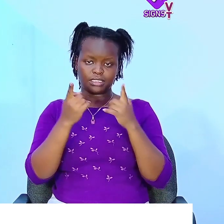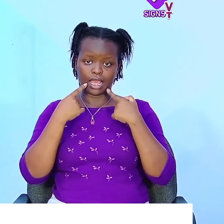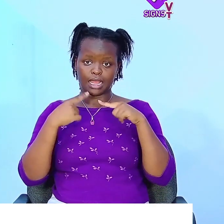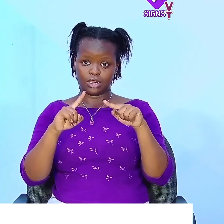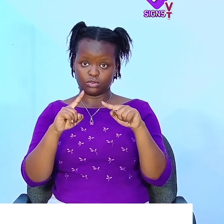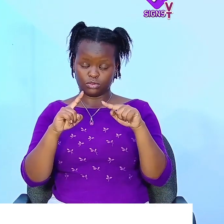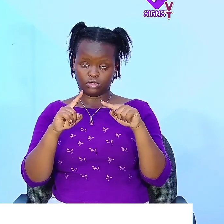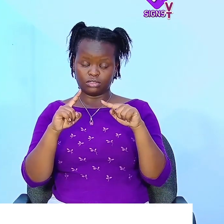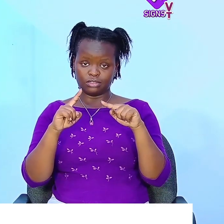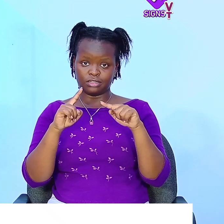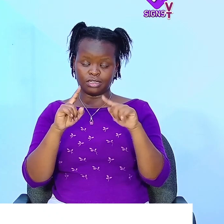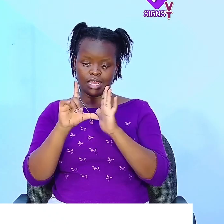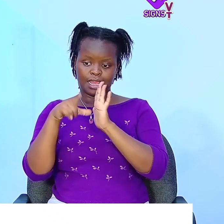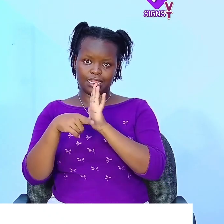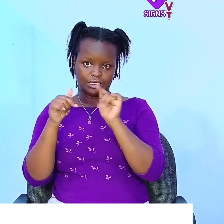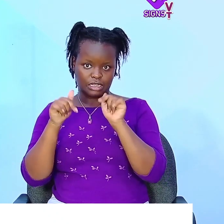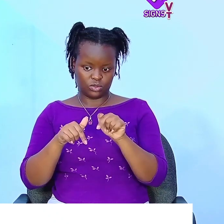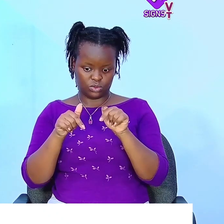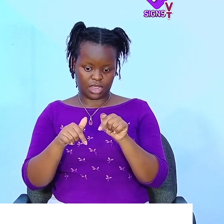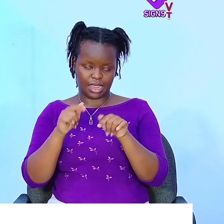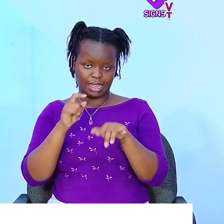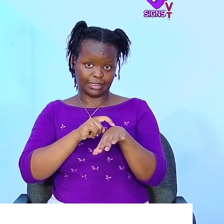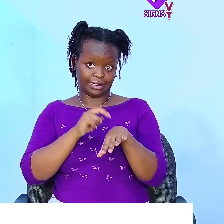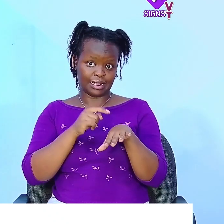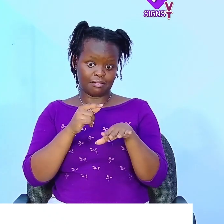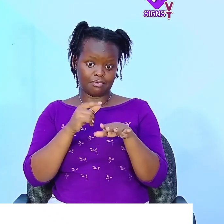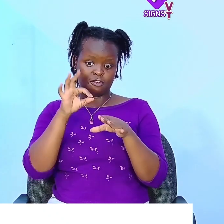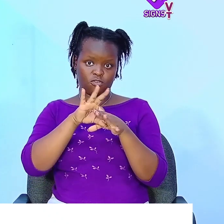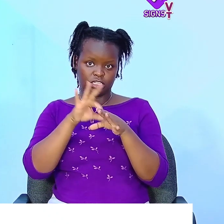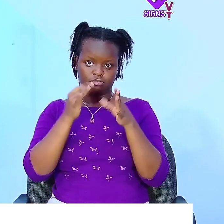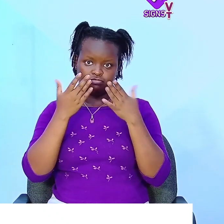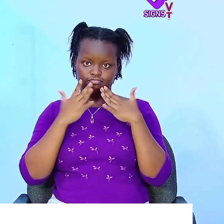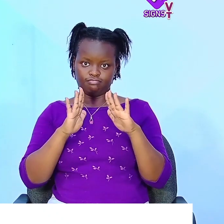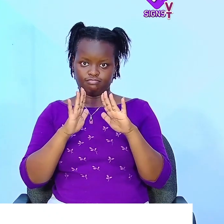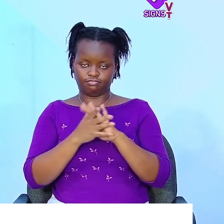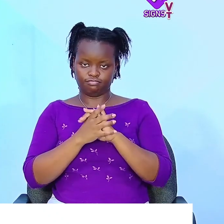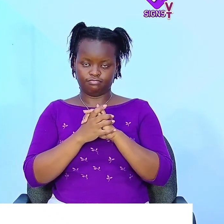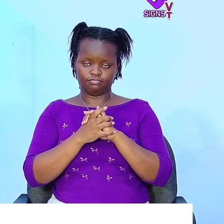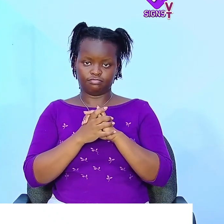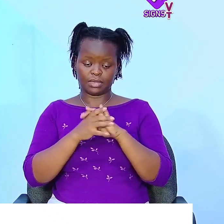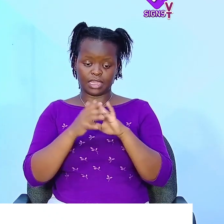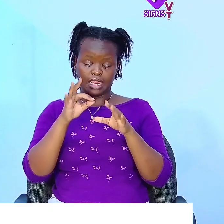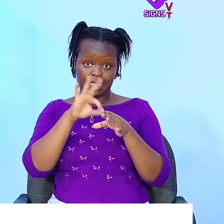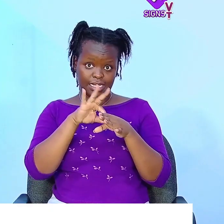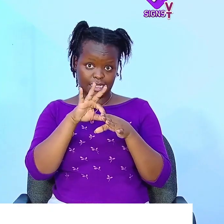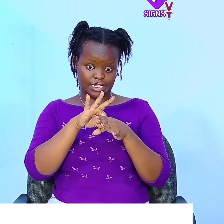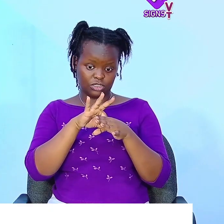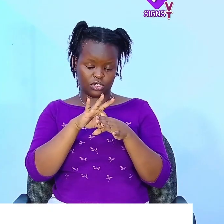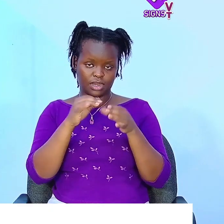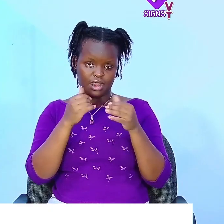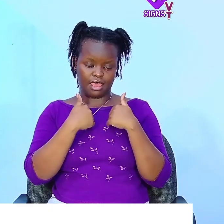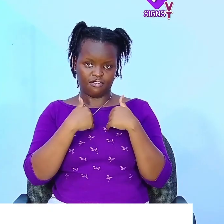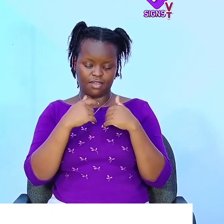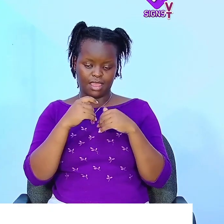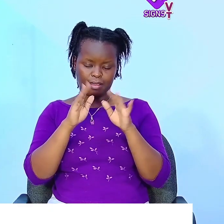be announced later today once the voting concludes. The election marks a key moment